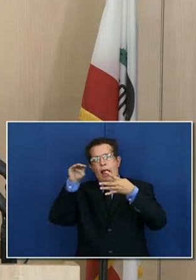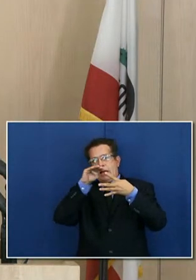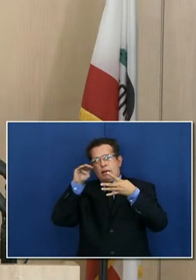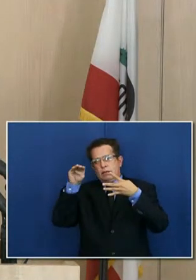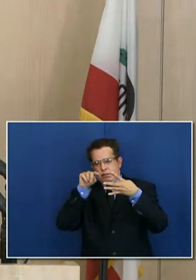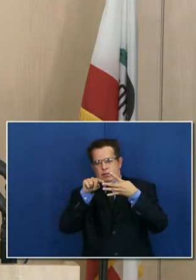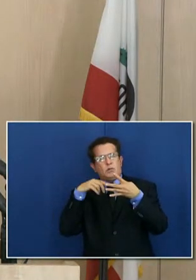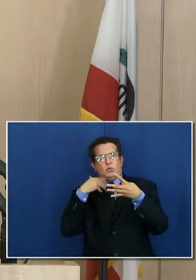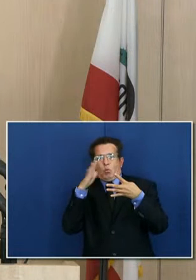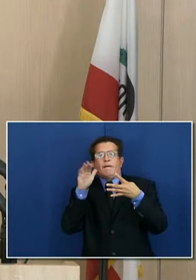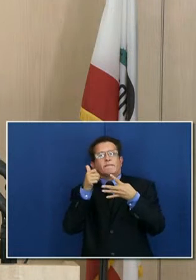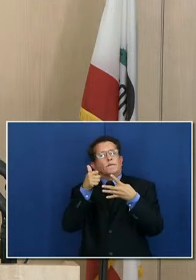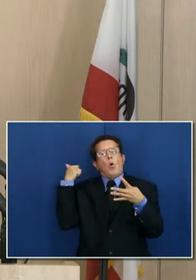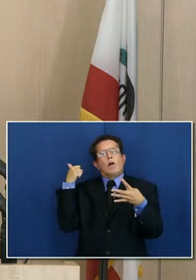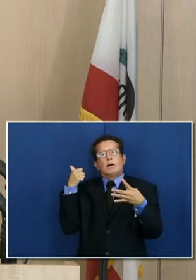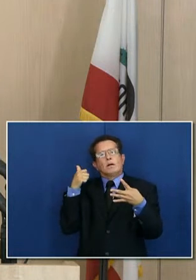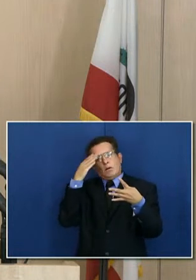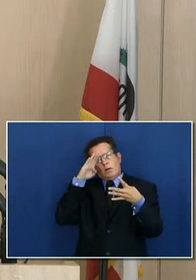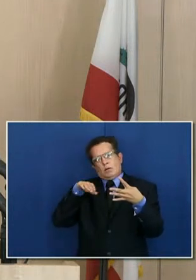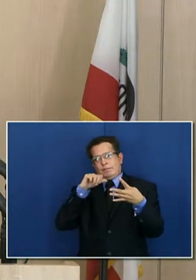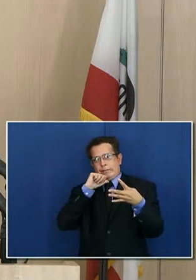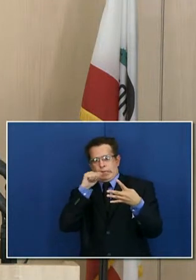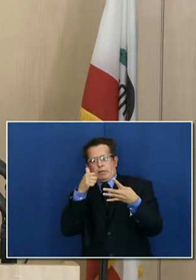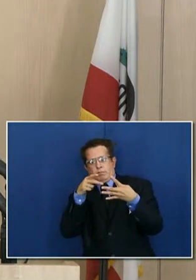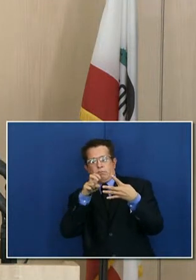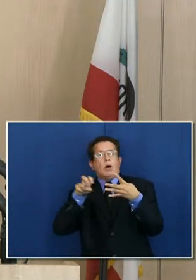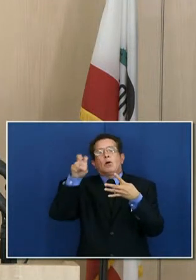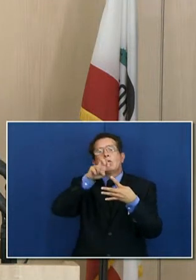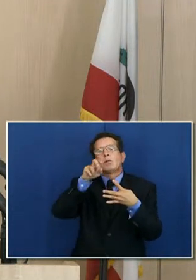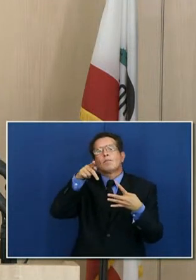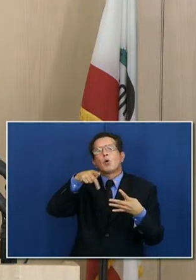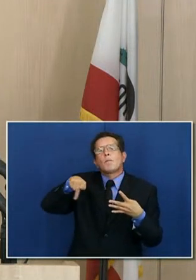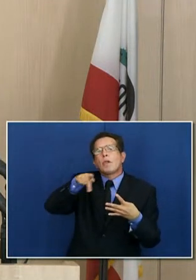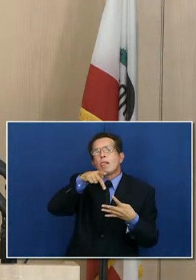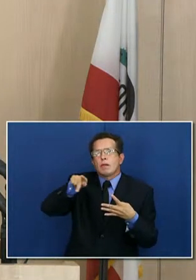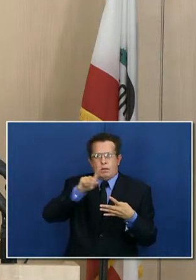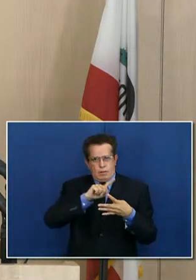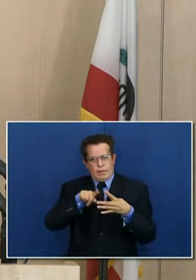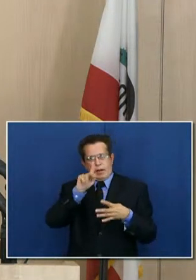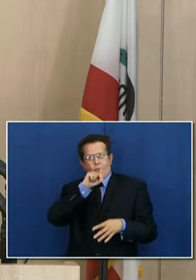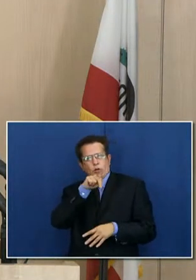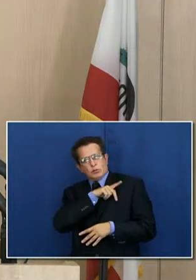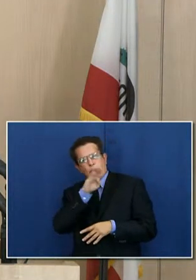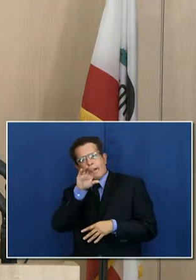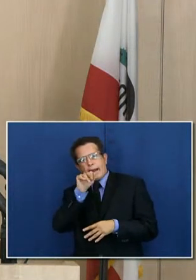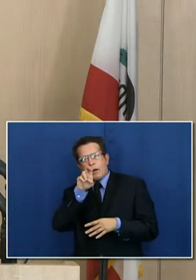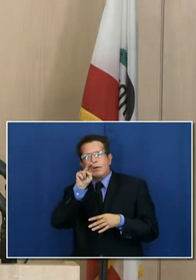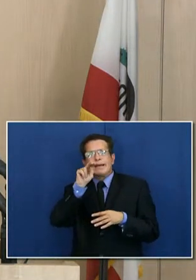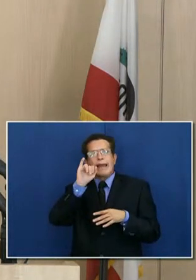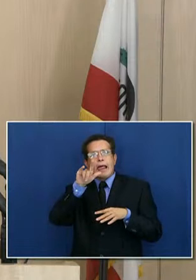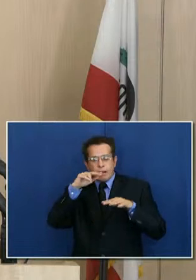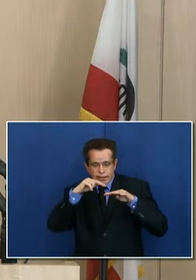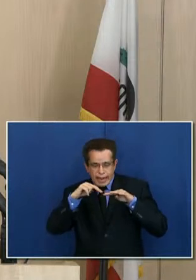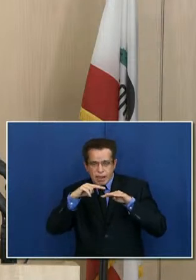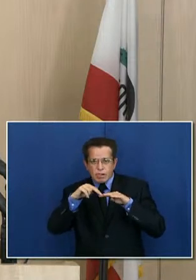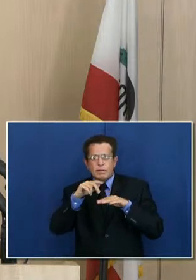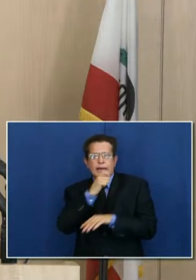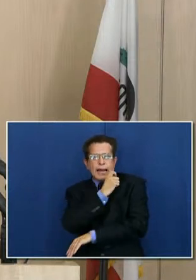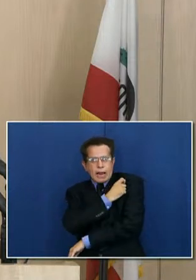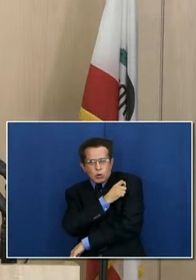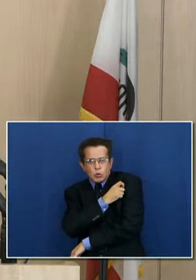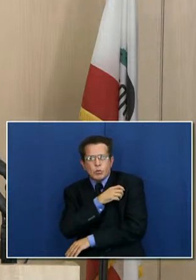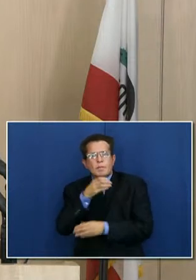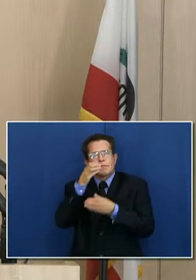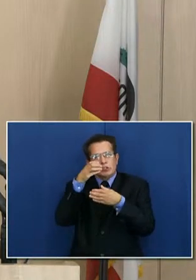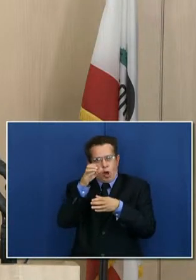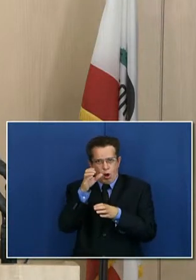going in it, and we're going to continue to work to avoid that situation. But personal care services, nail salons, tattoo, massage parlors are